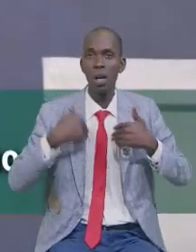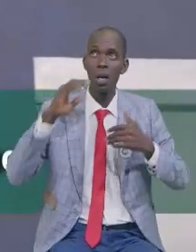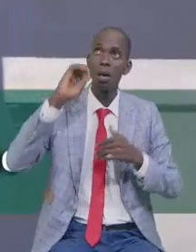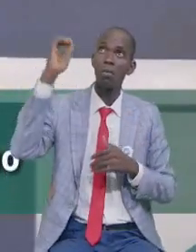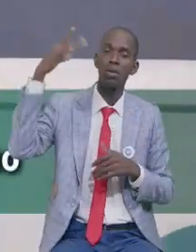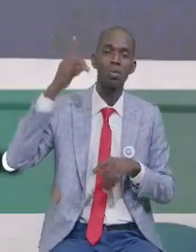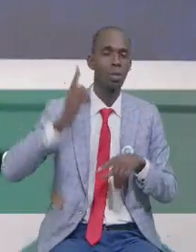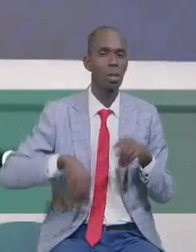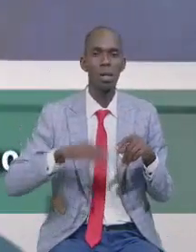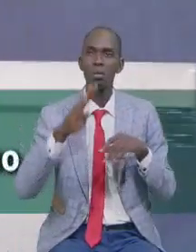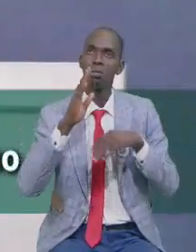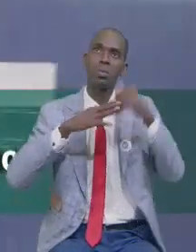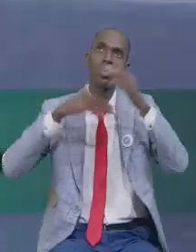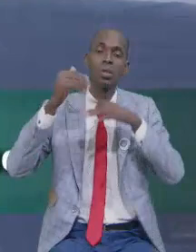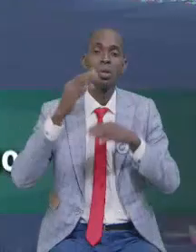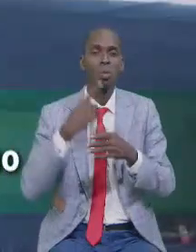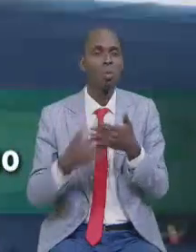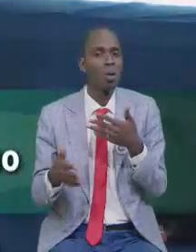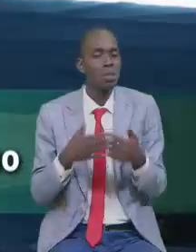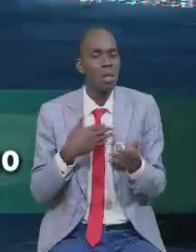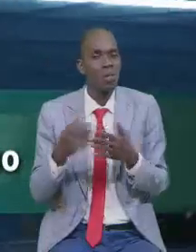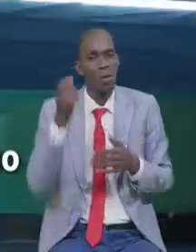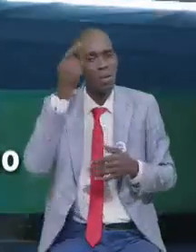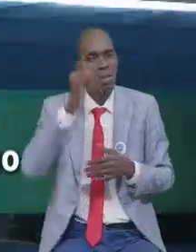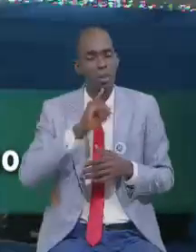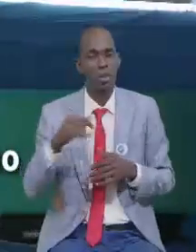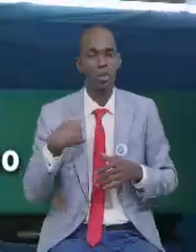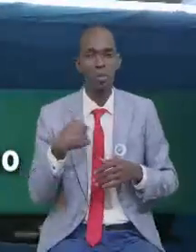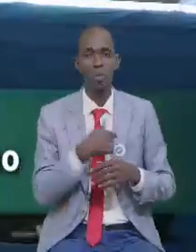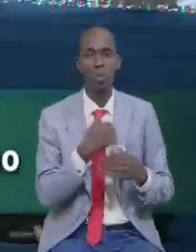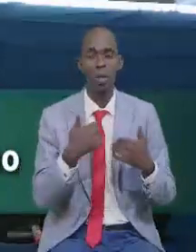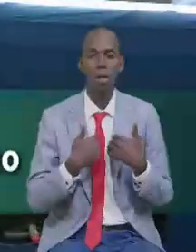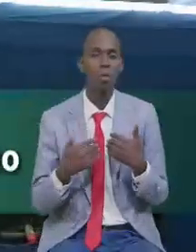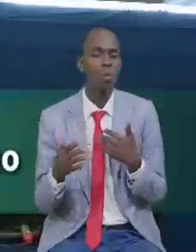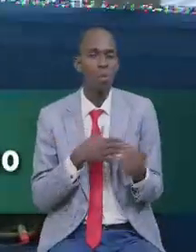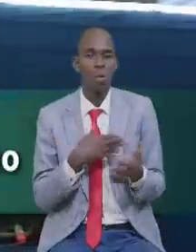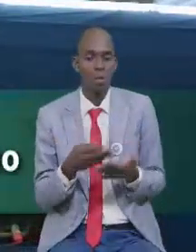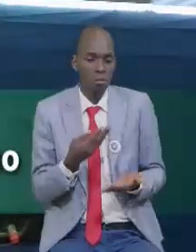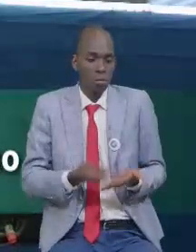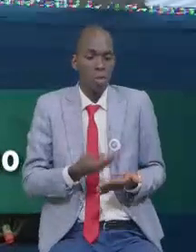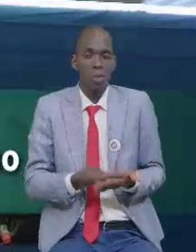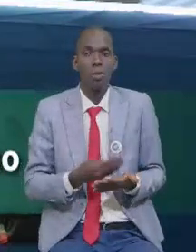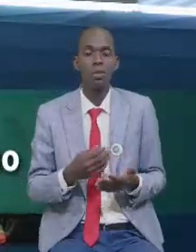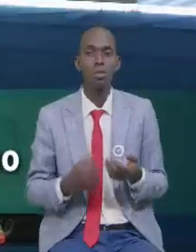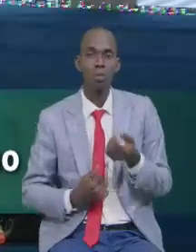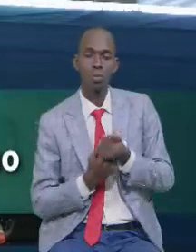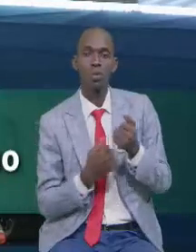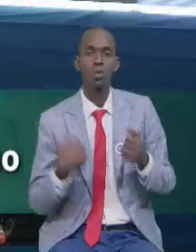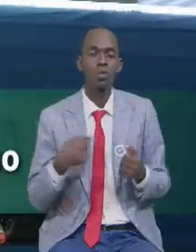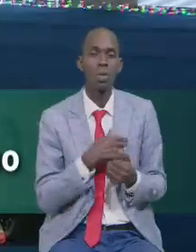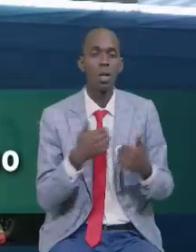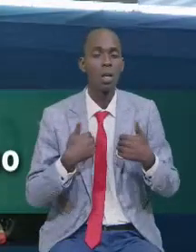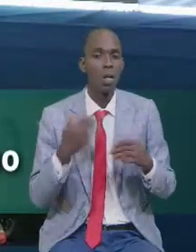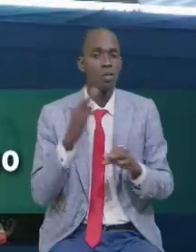building. Whatever understanding we have, whatever finance we have, if we don't have the grace